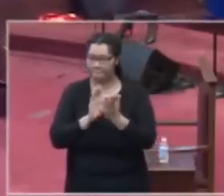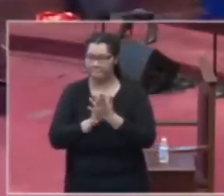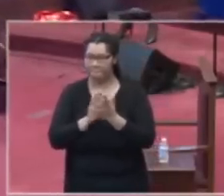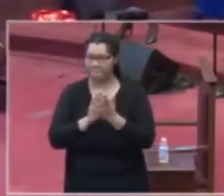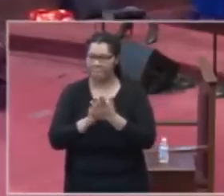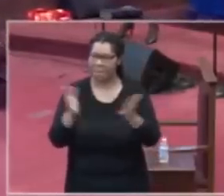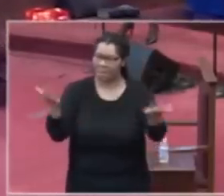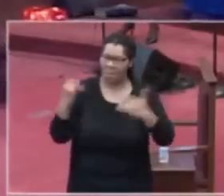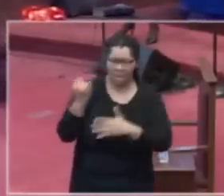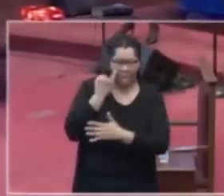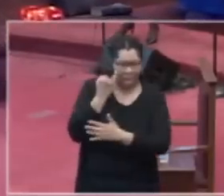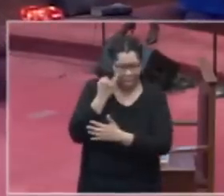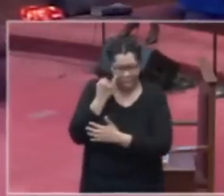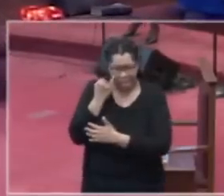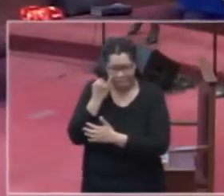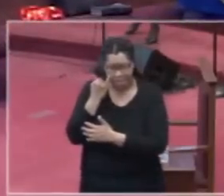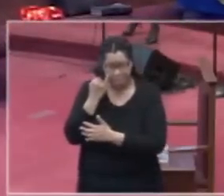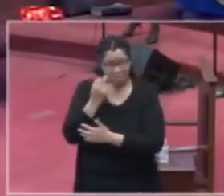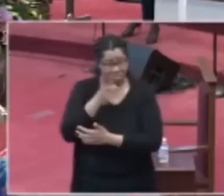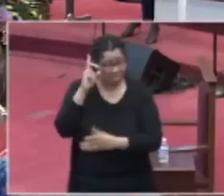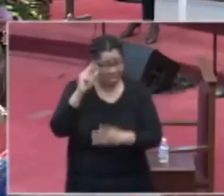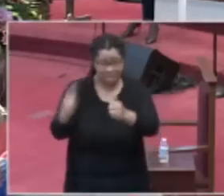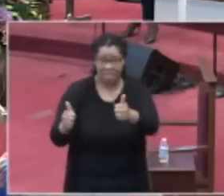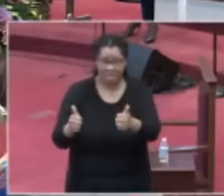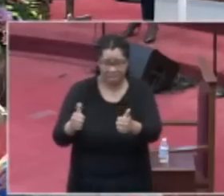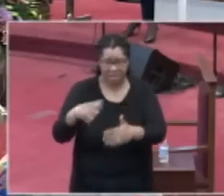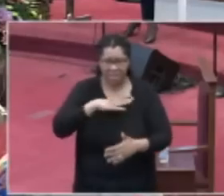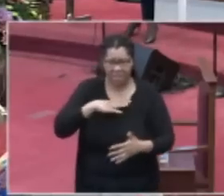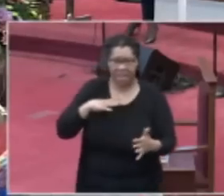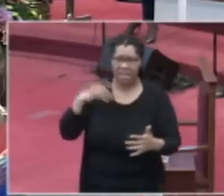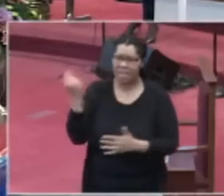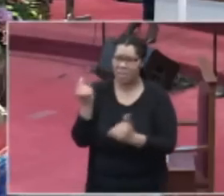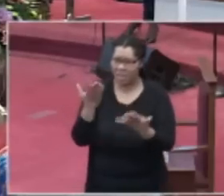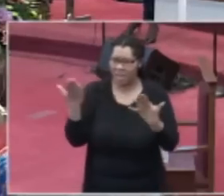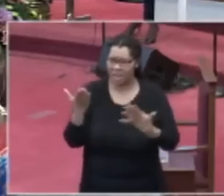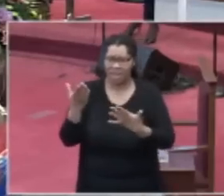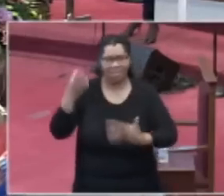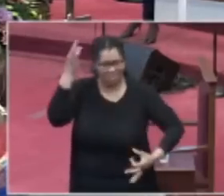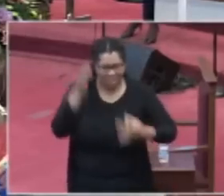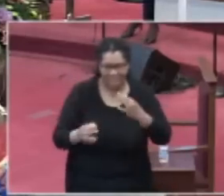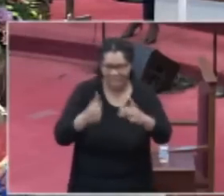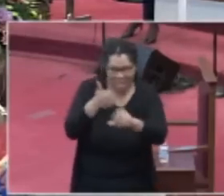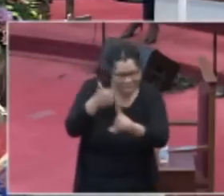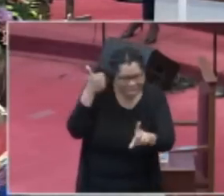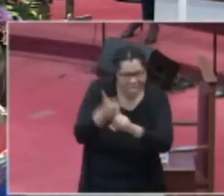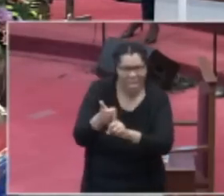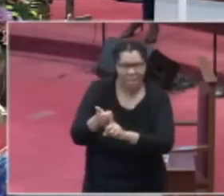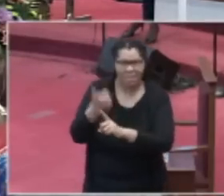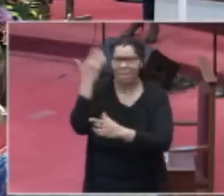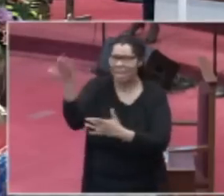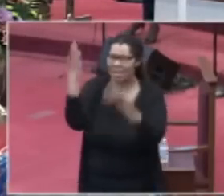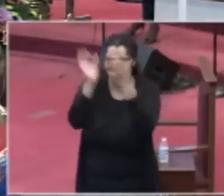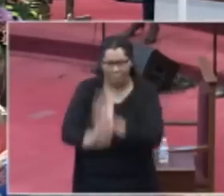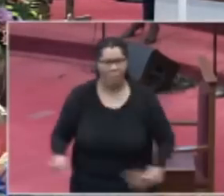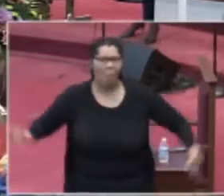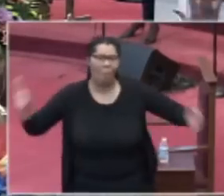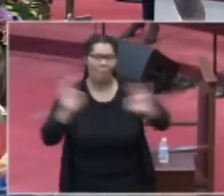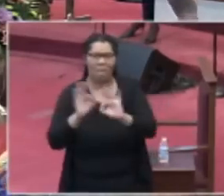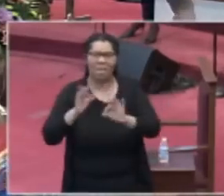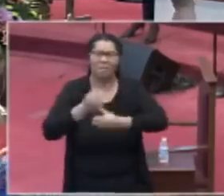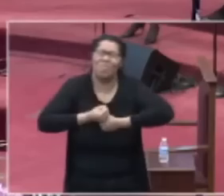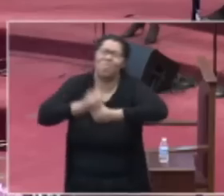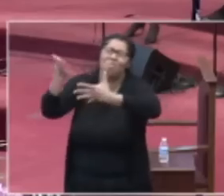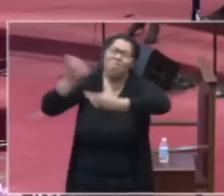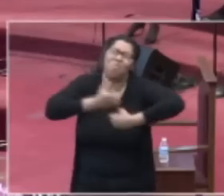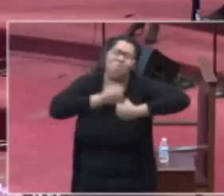Come on, if you're gonna make a choice, make a choice. Somebody make the choice that he's worth you opening